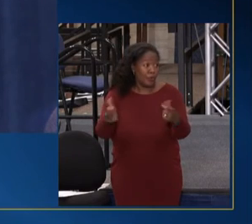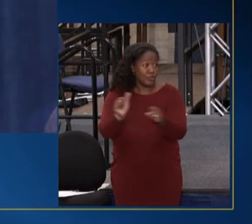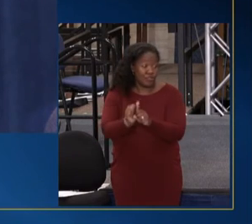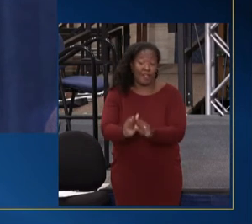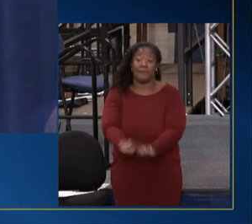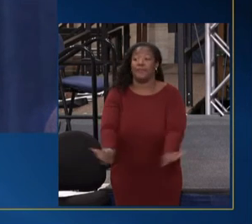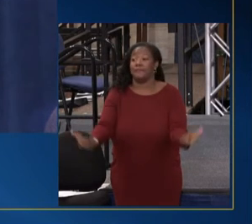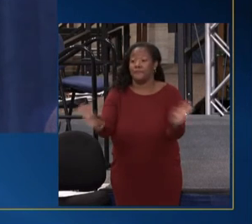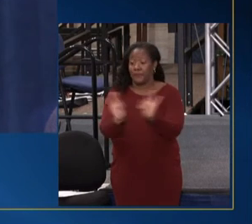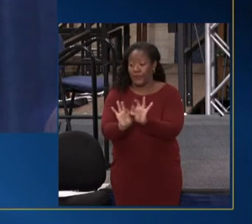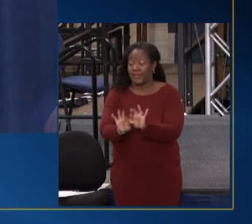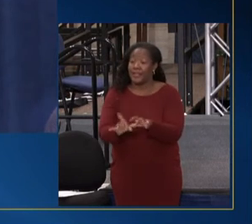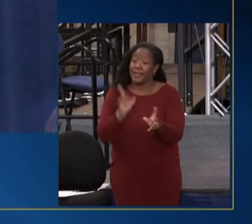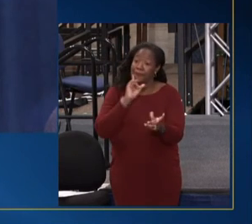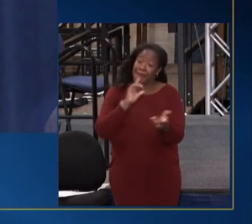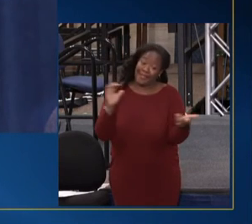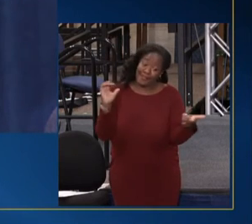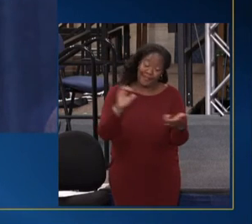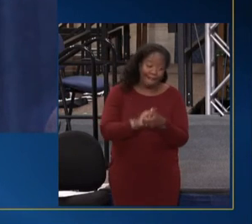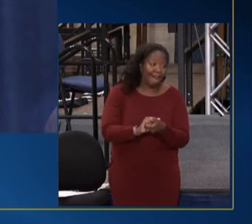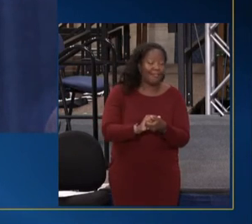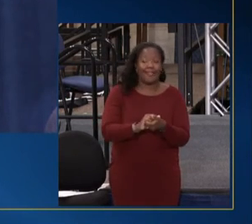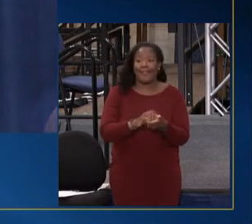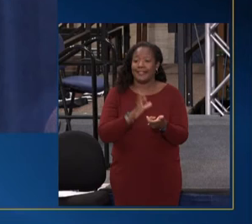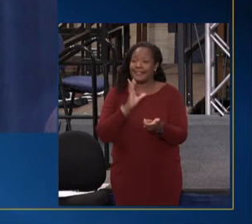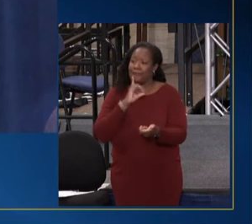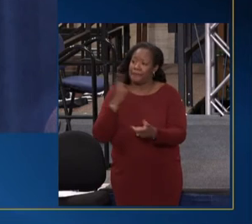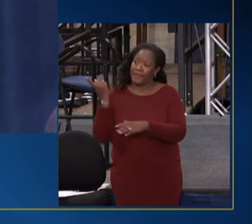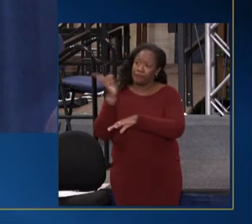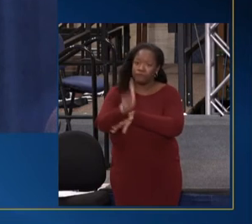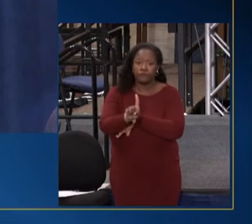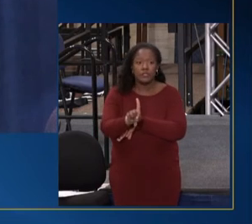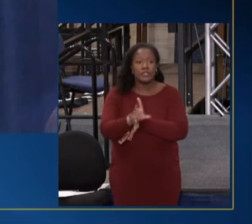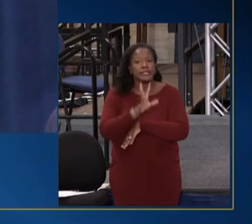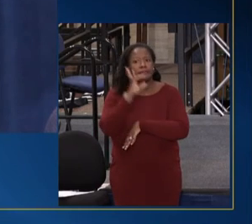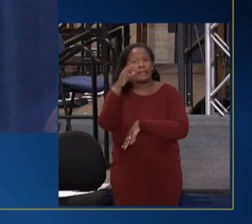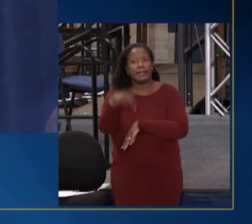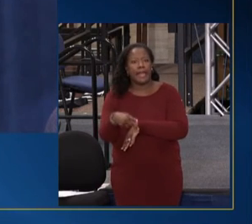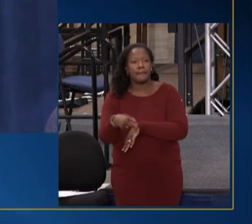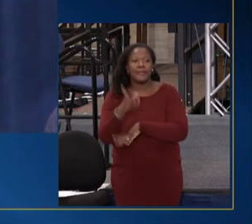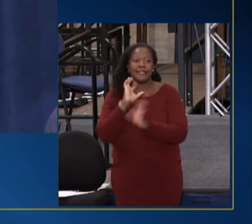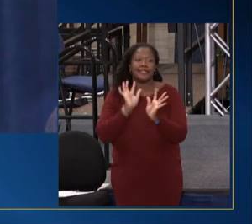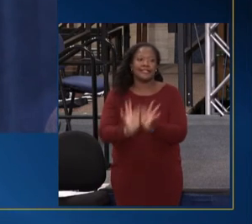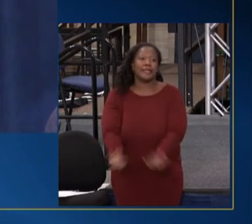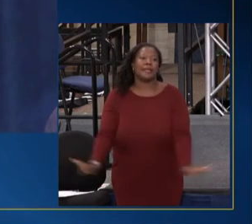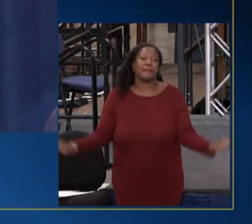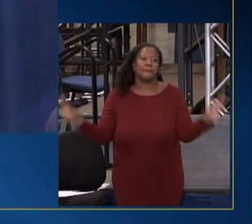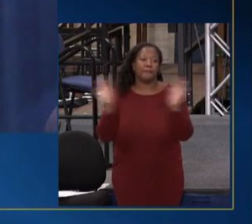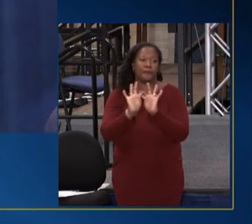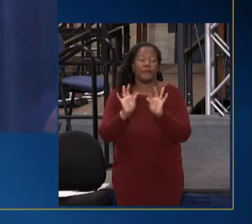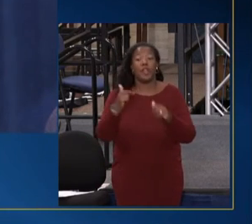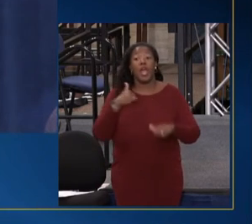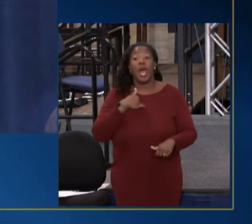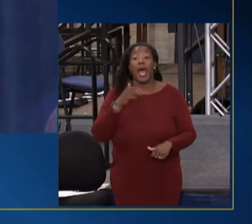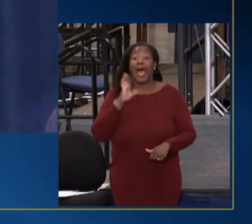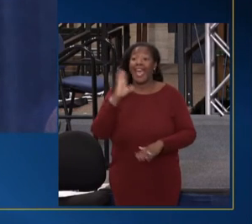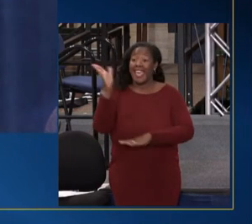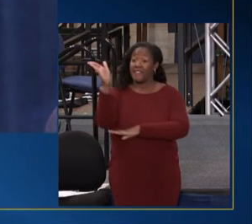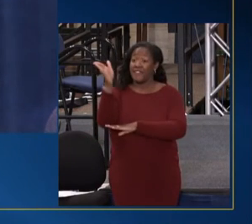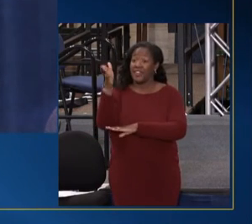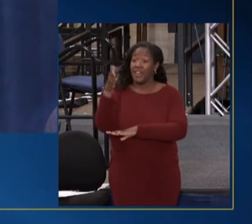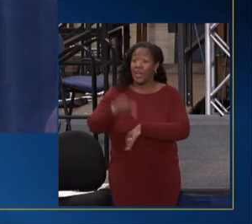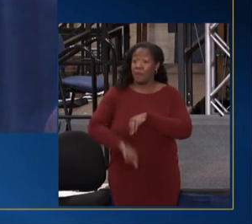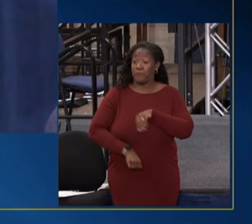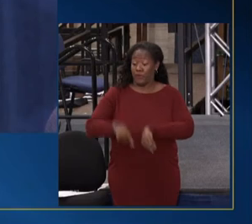being allies and being out front and speaking up is really, really, really important in this moment, right? Like, I put up a pride flag at my house this